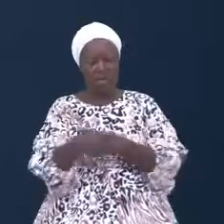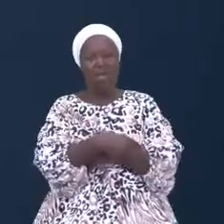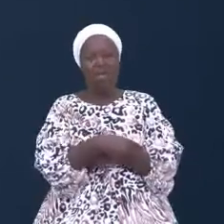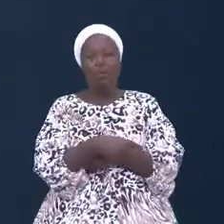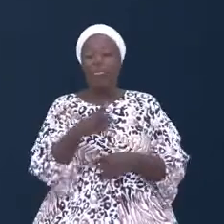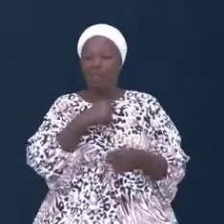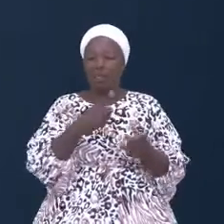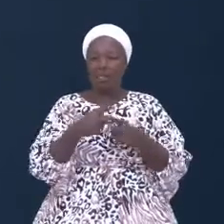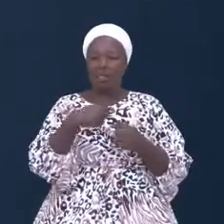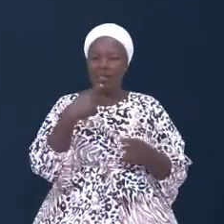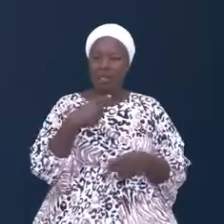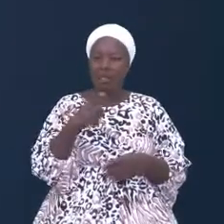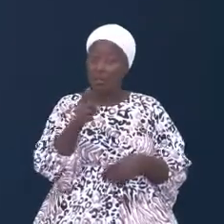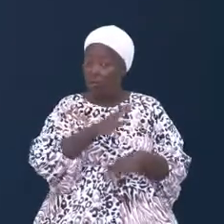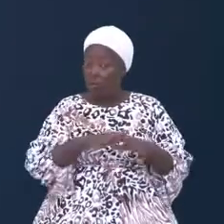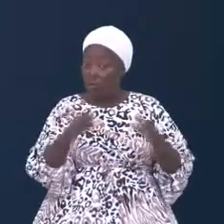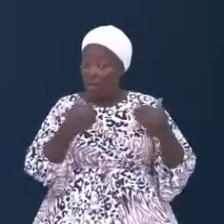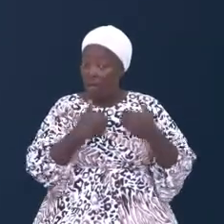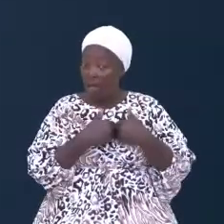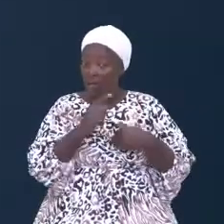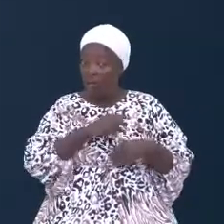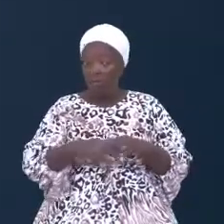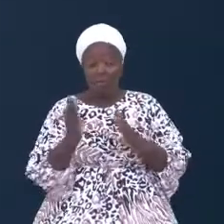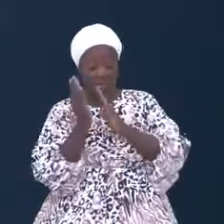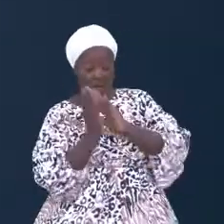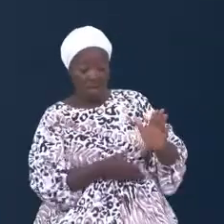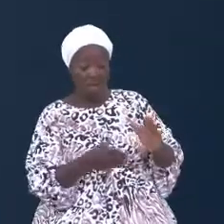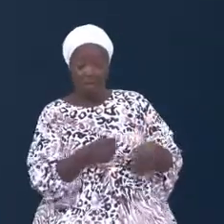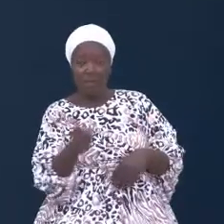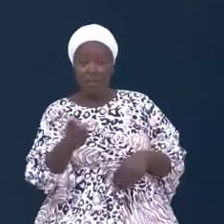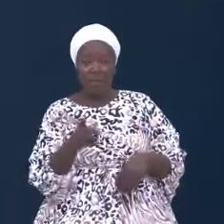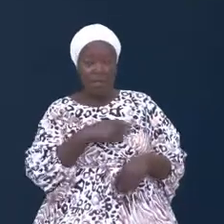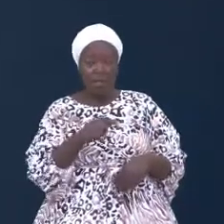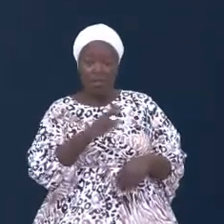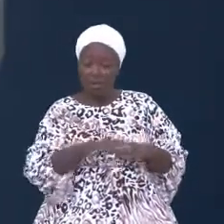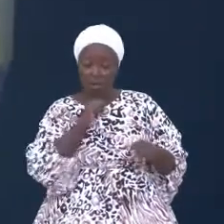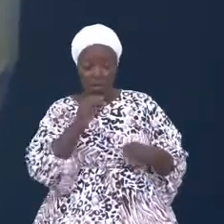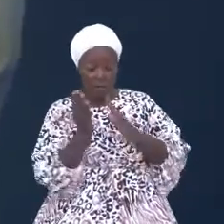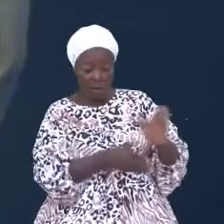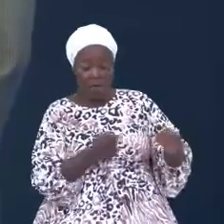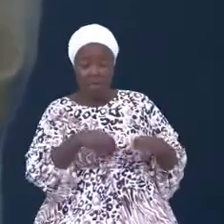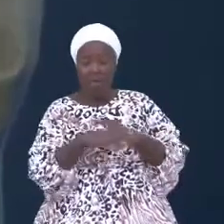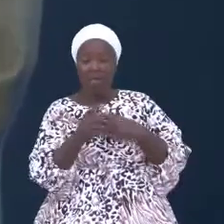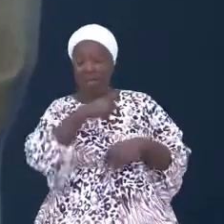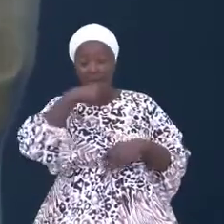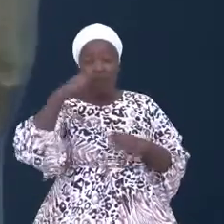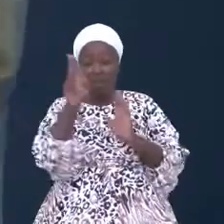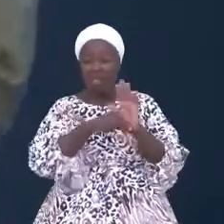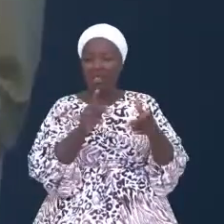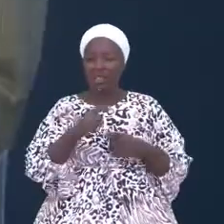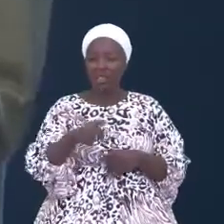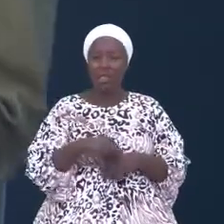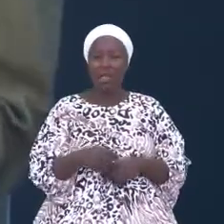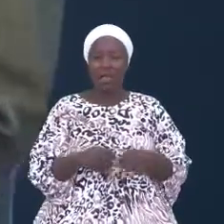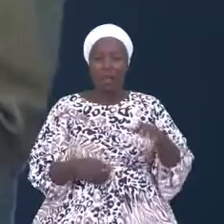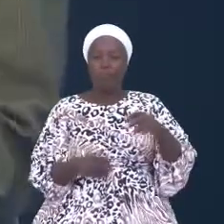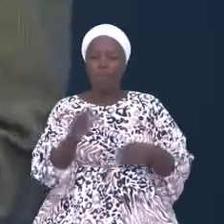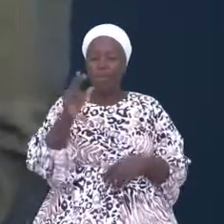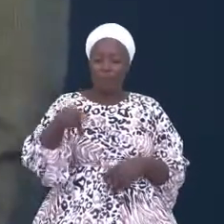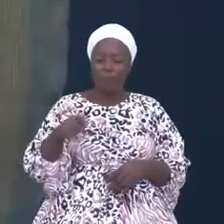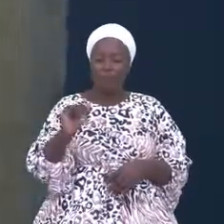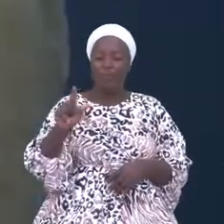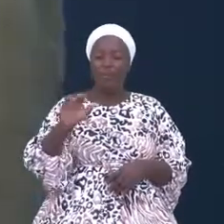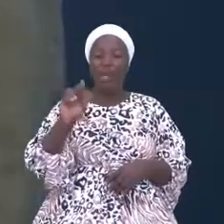says, you didn't forsake them in the wilderness. The pillar of the cloud departed